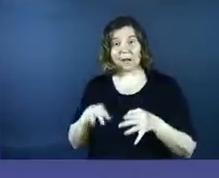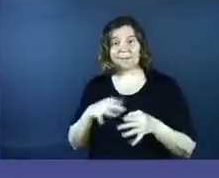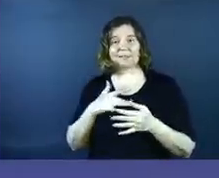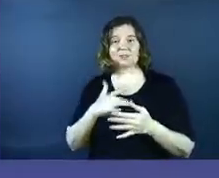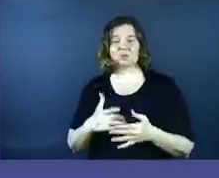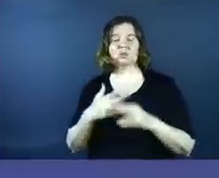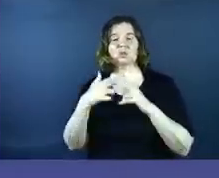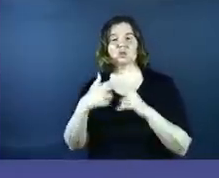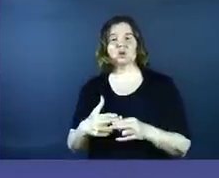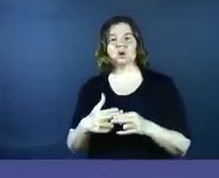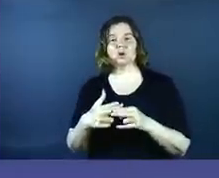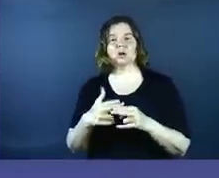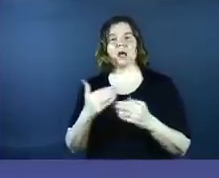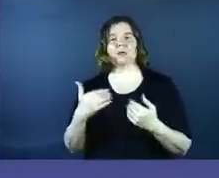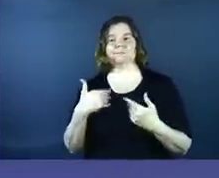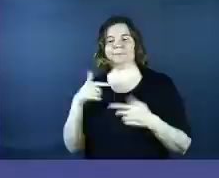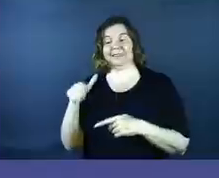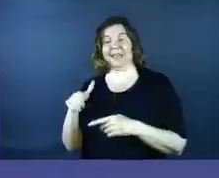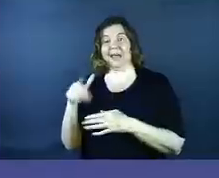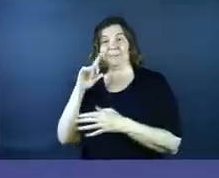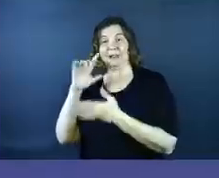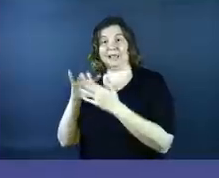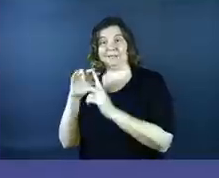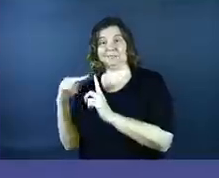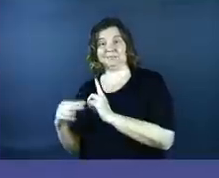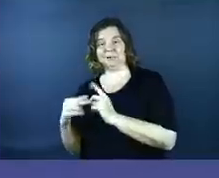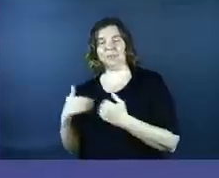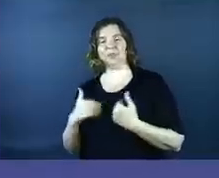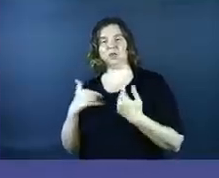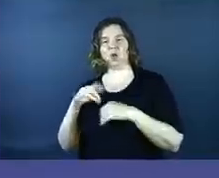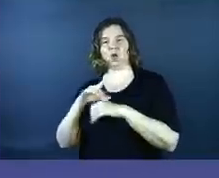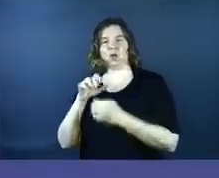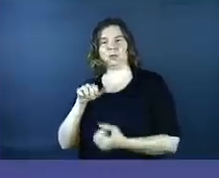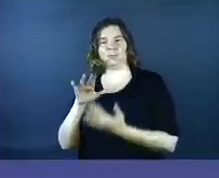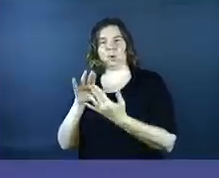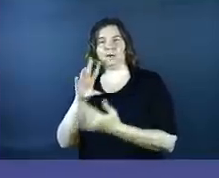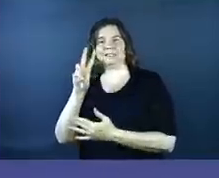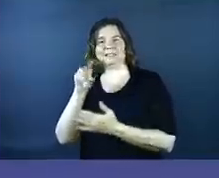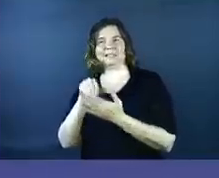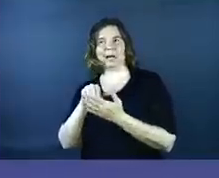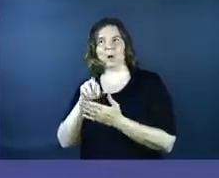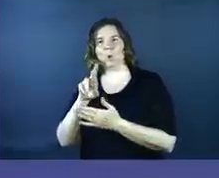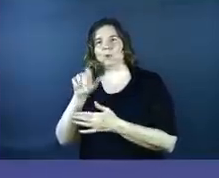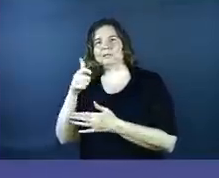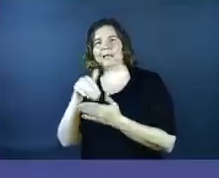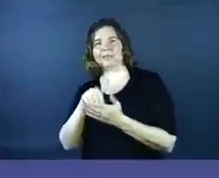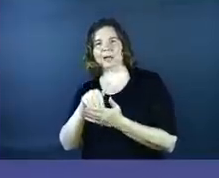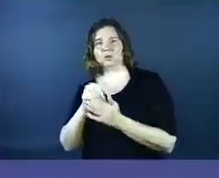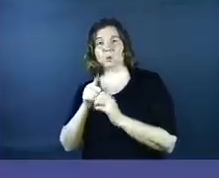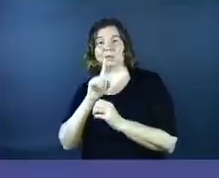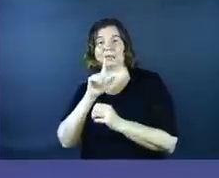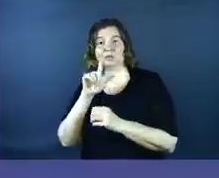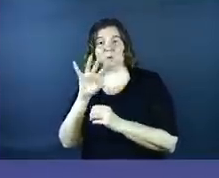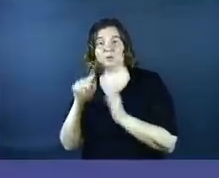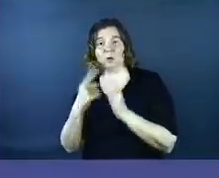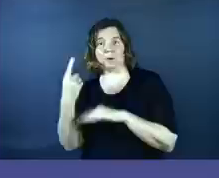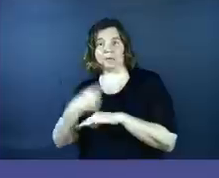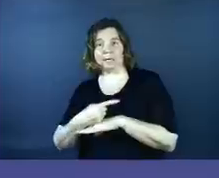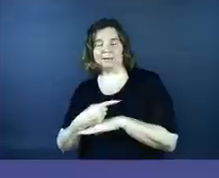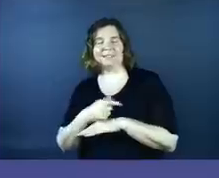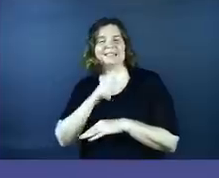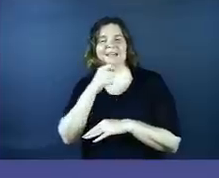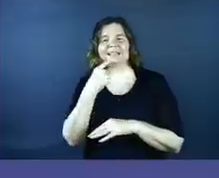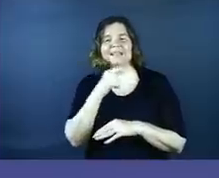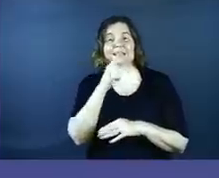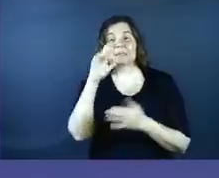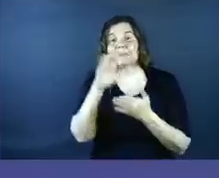usually called the young earth approach. And what he means by young earth approach is that 6,000 or 10,000 with the literal 24-hour day. He's not saying